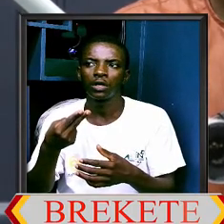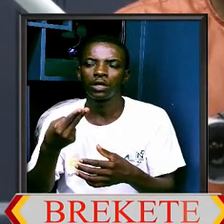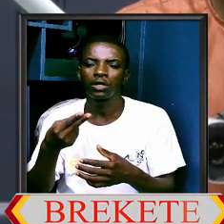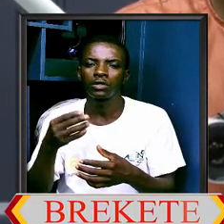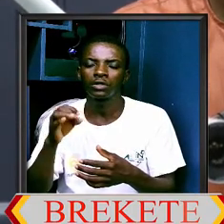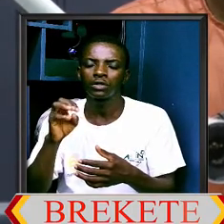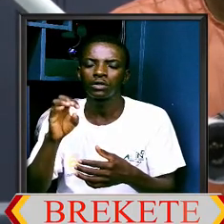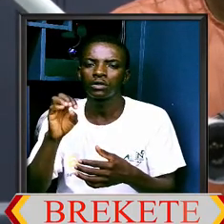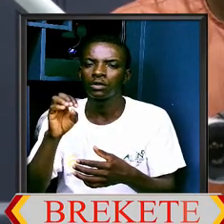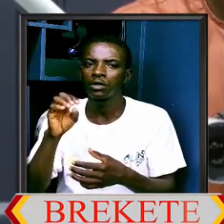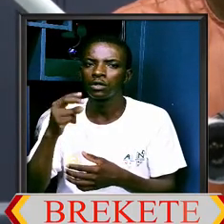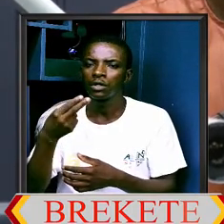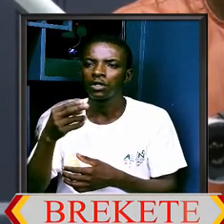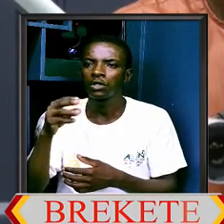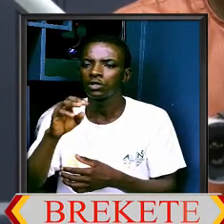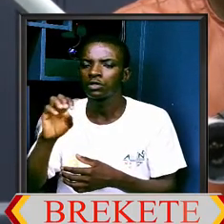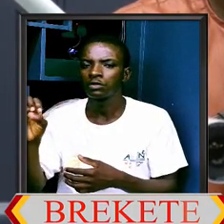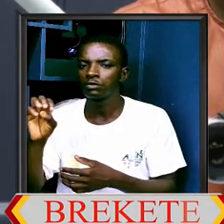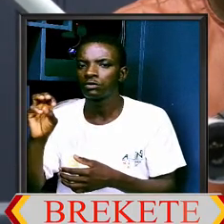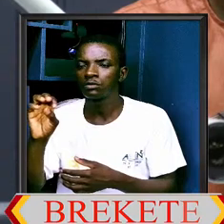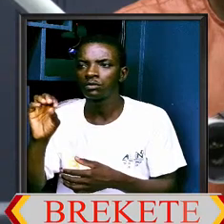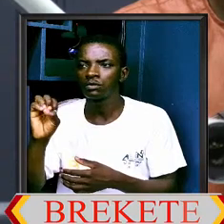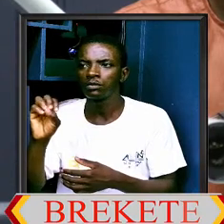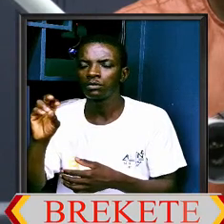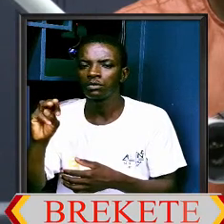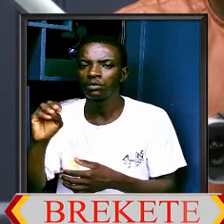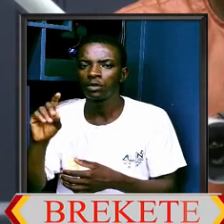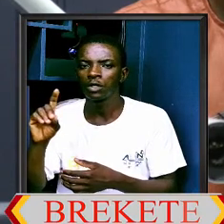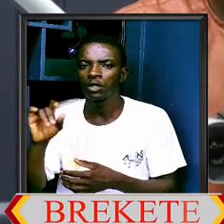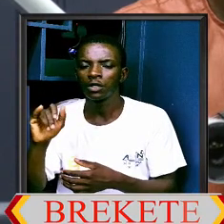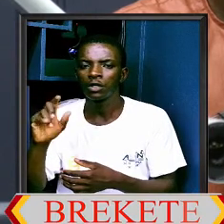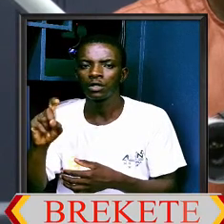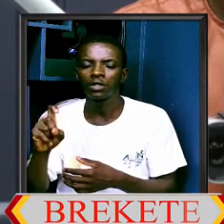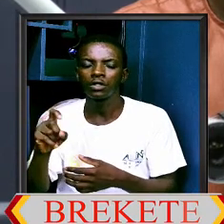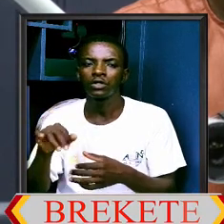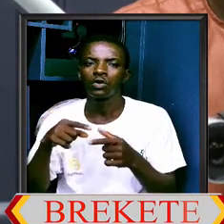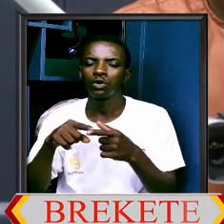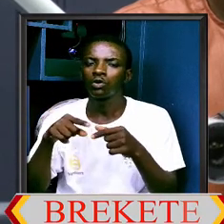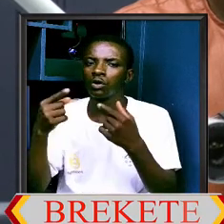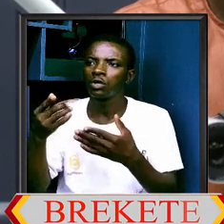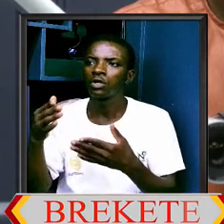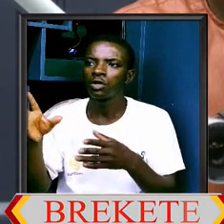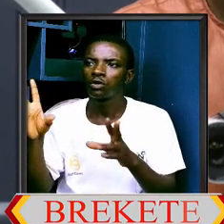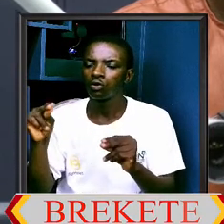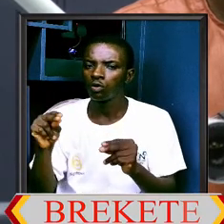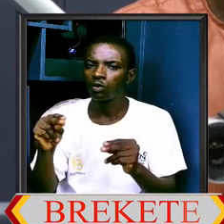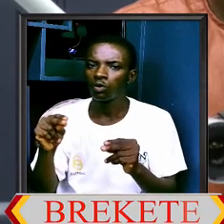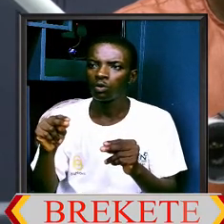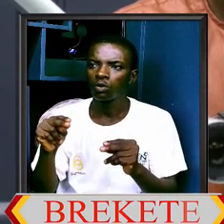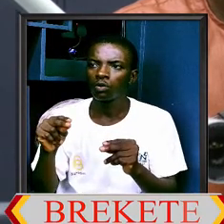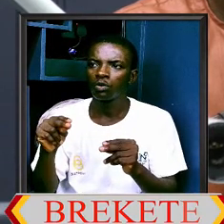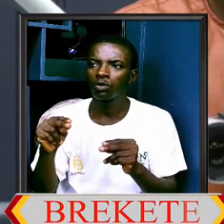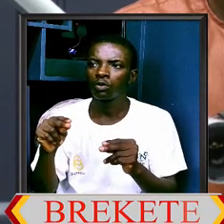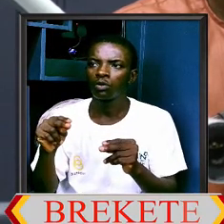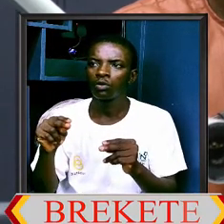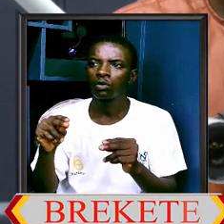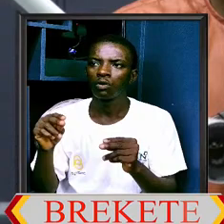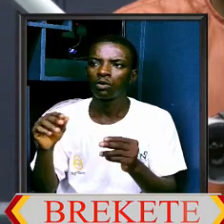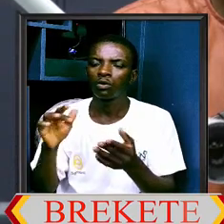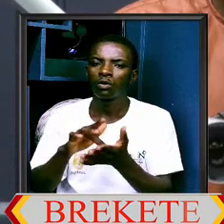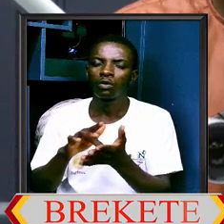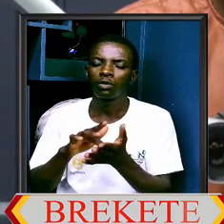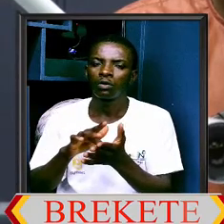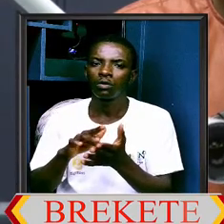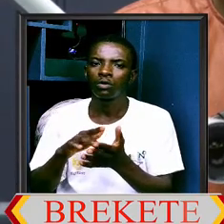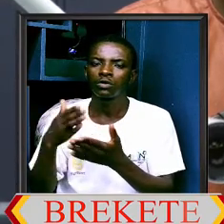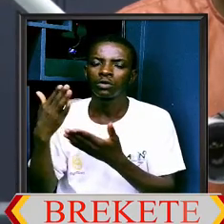H-Medics. Yes. Mm. To go and find the medicine. So when I went there, they say there's no medicine there.